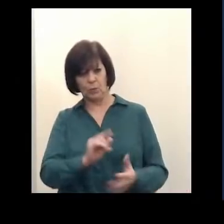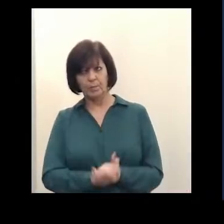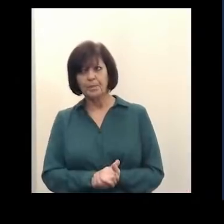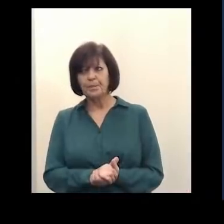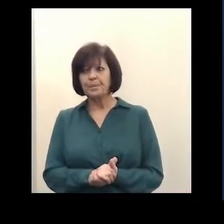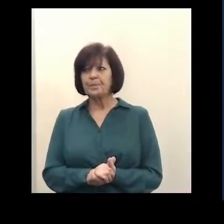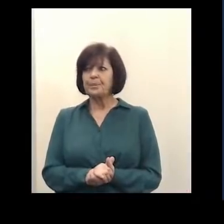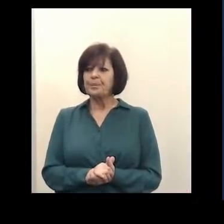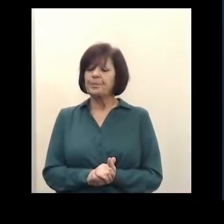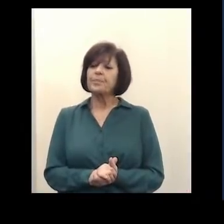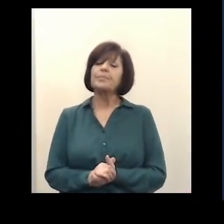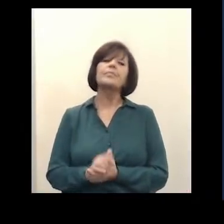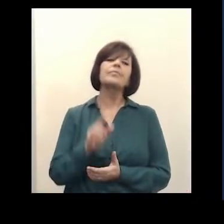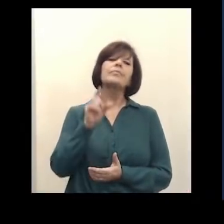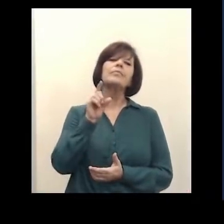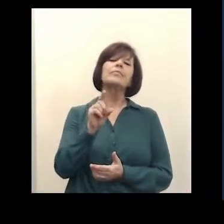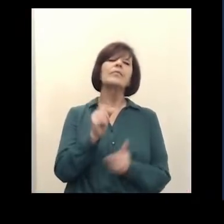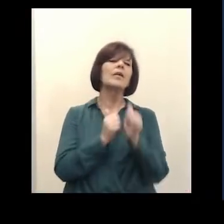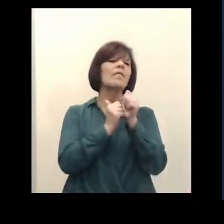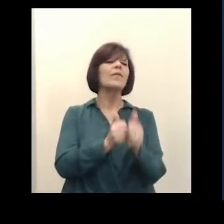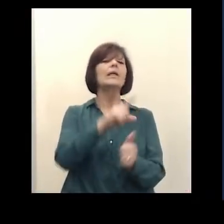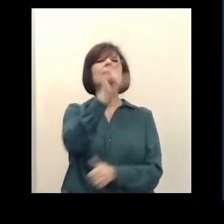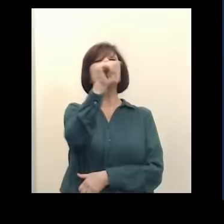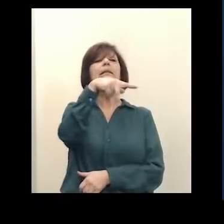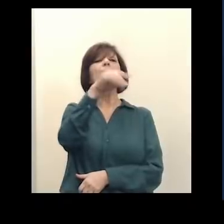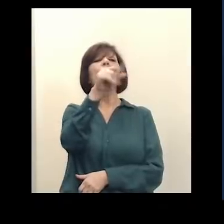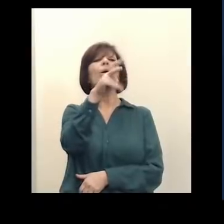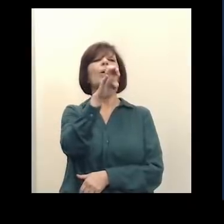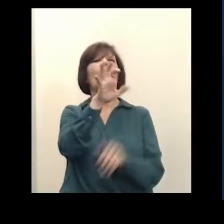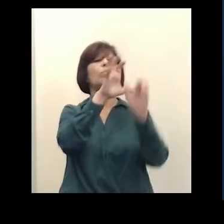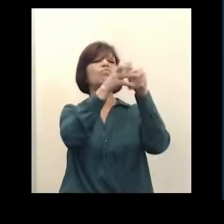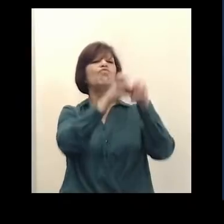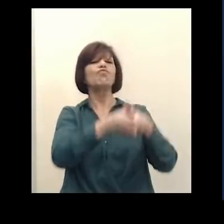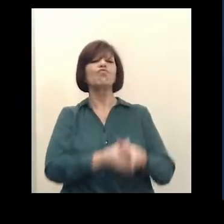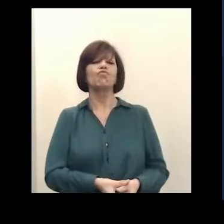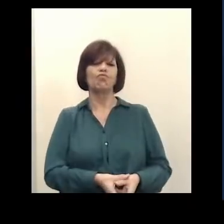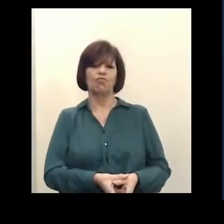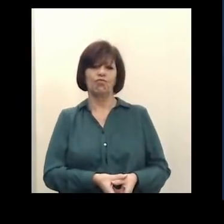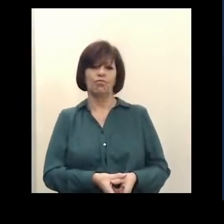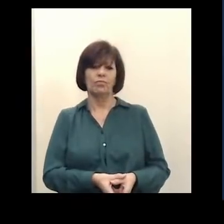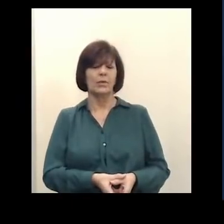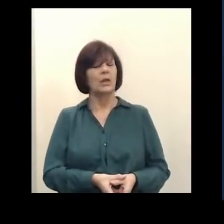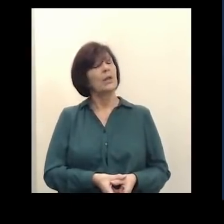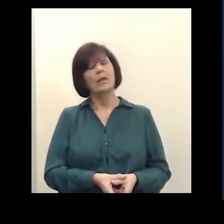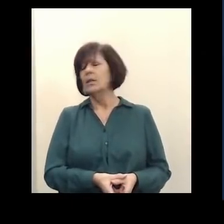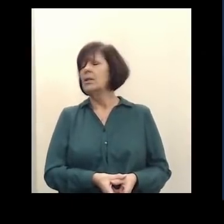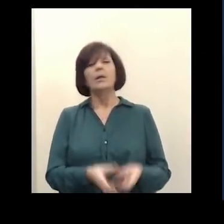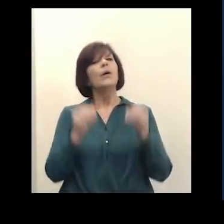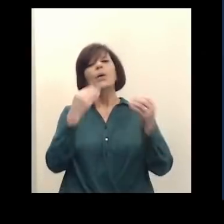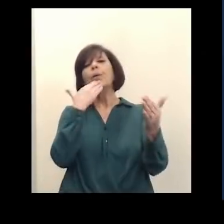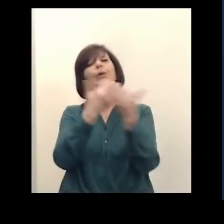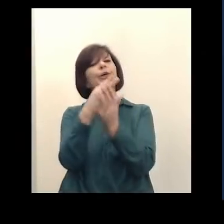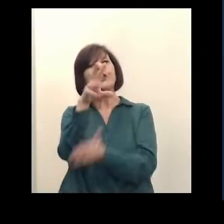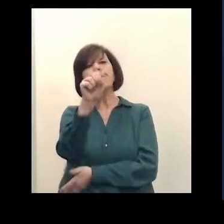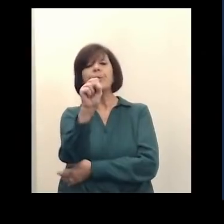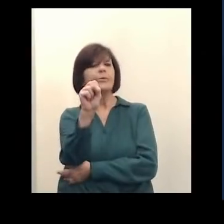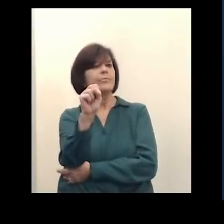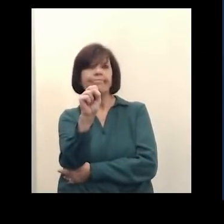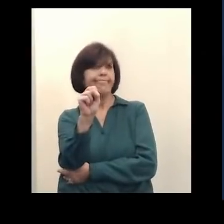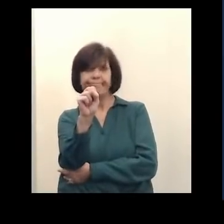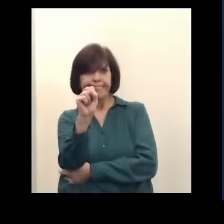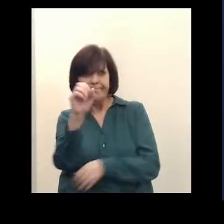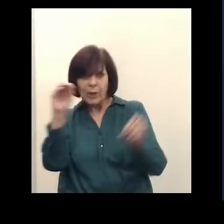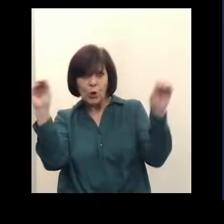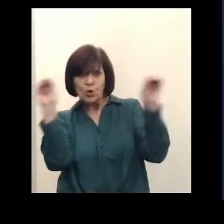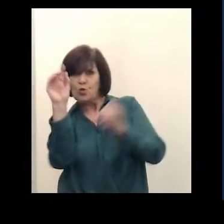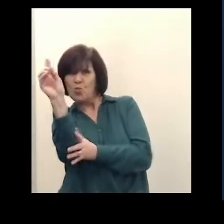The cases per zip code for the week ending December 4th, I don't have any good news to report. There is no part of Erie County that